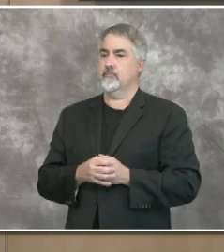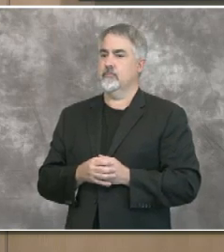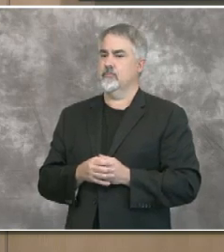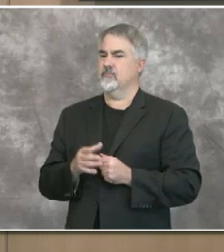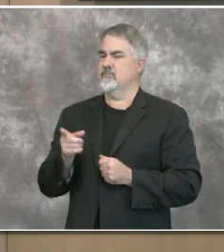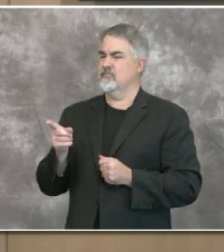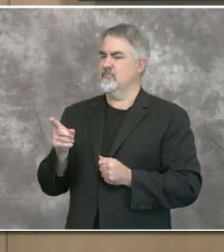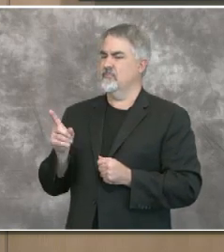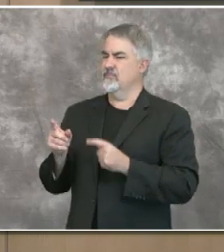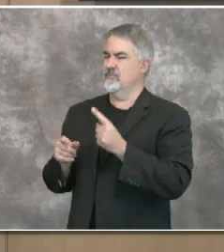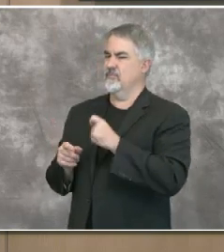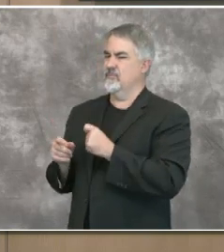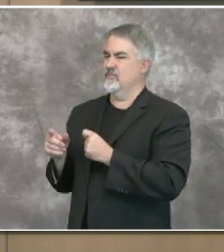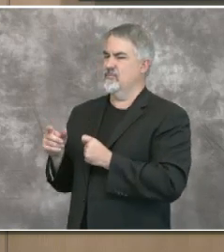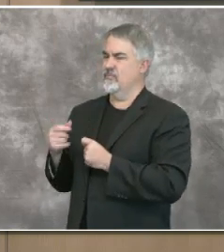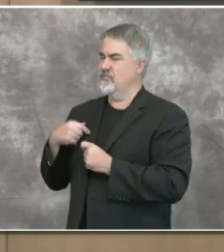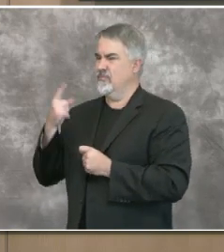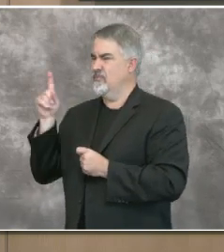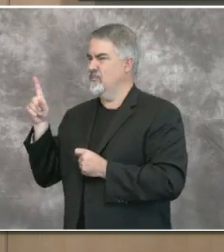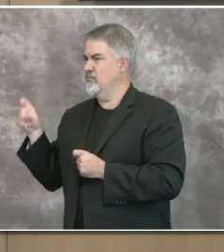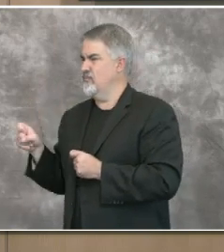I couldn't hear that question.